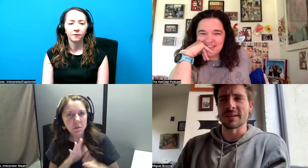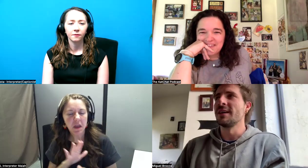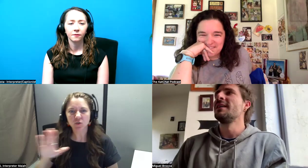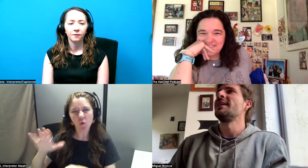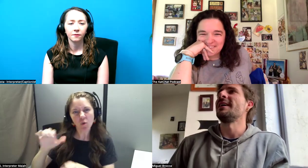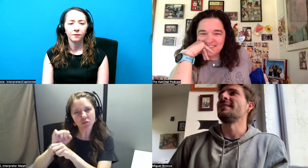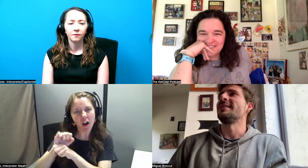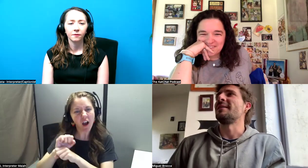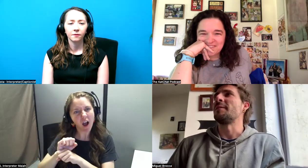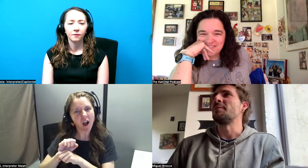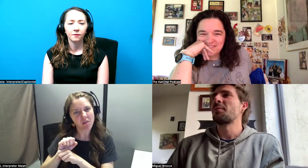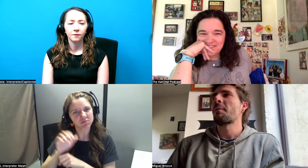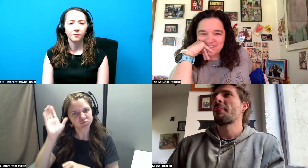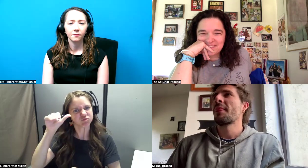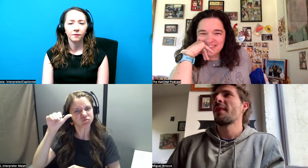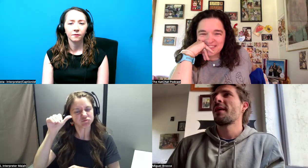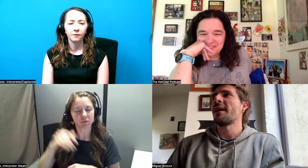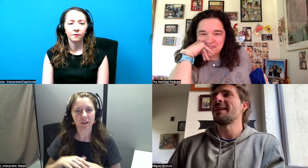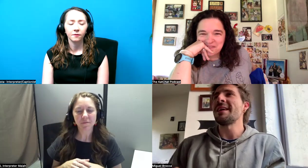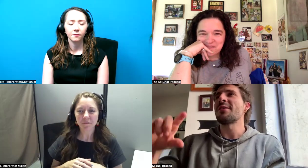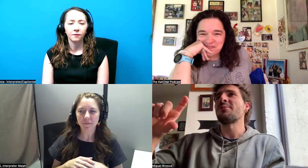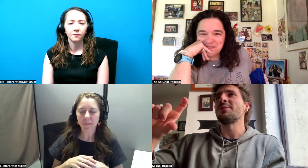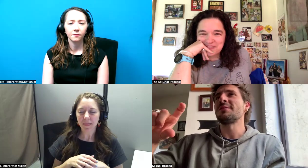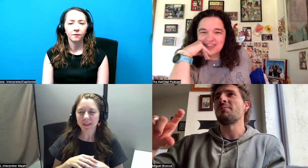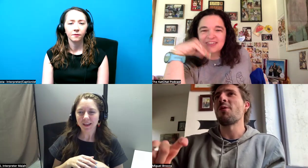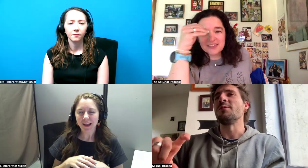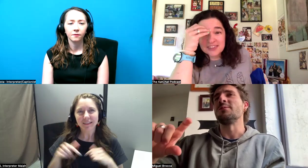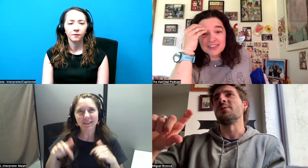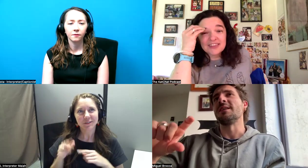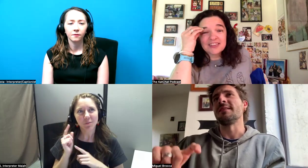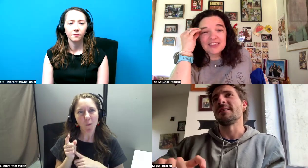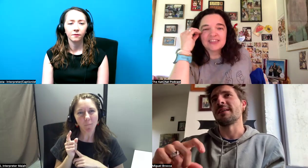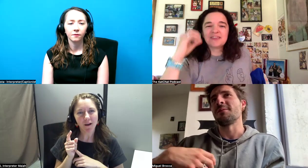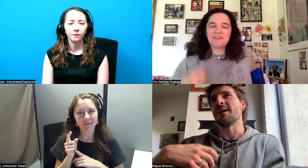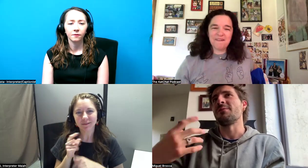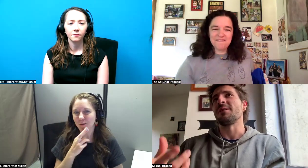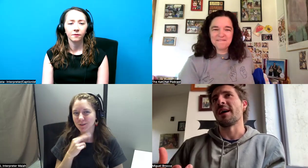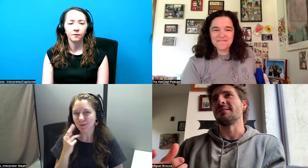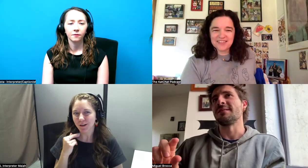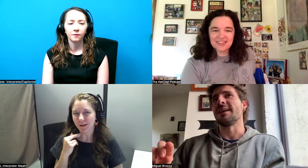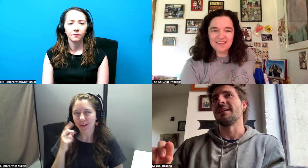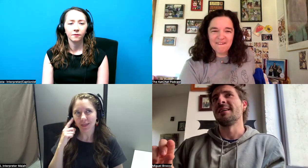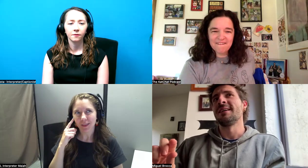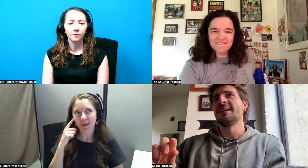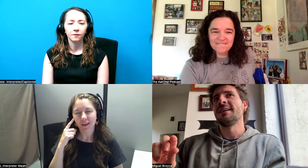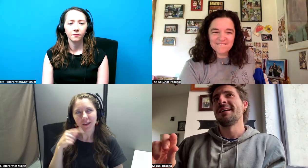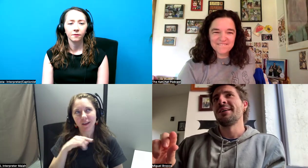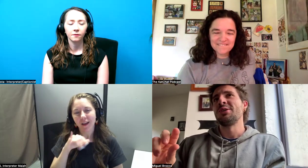everything? And and here was the moment when I think Javier realizes